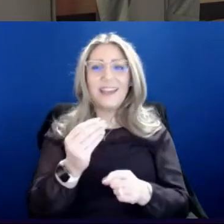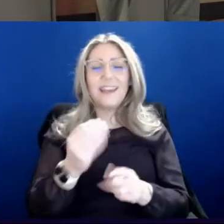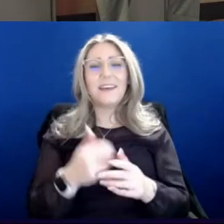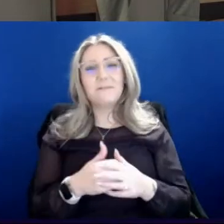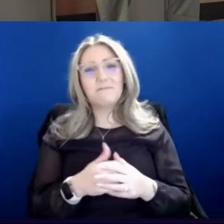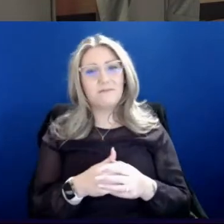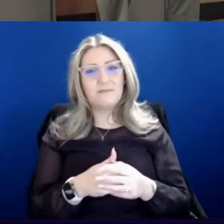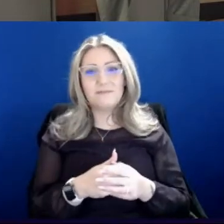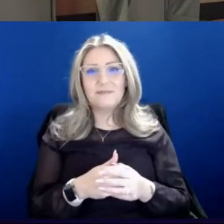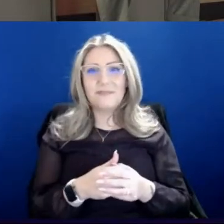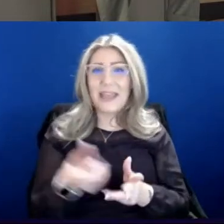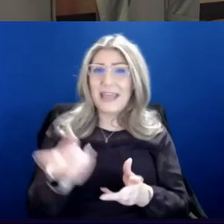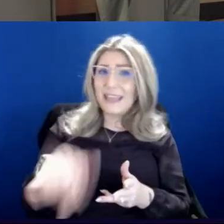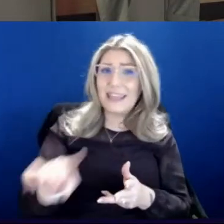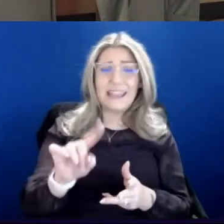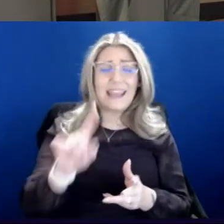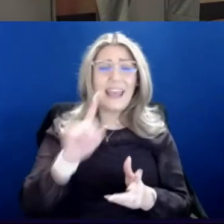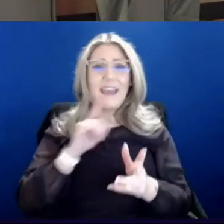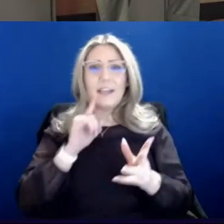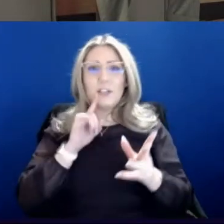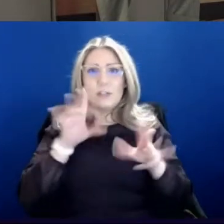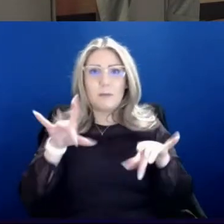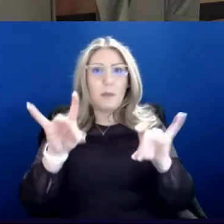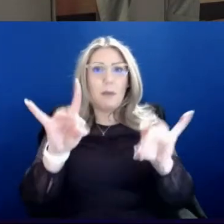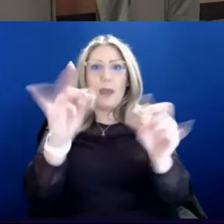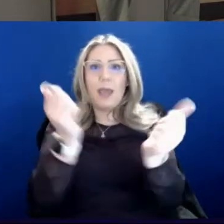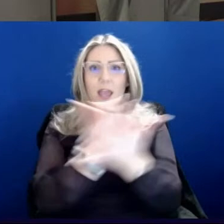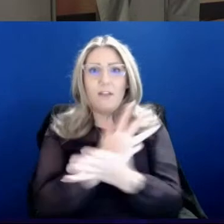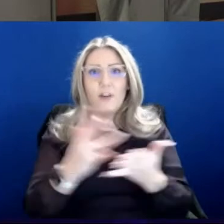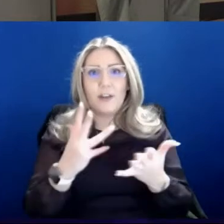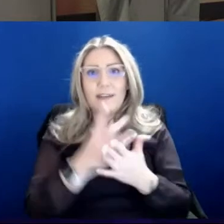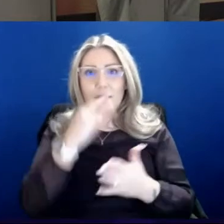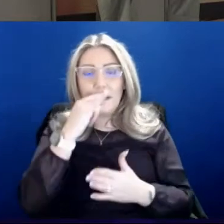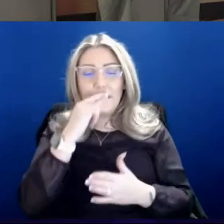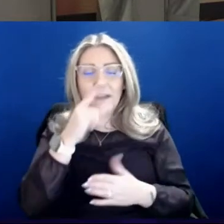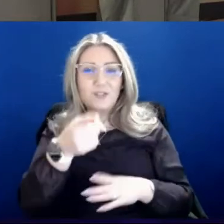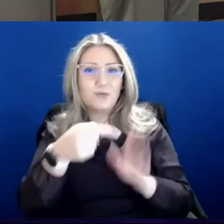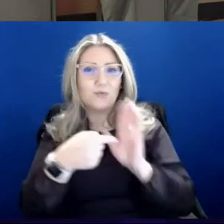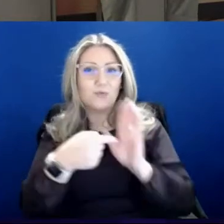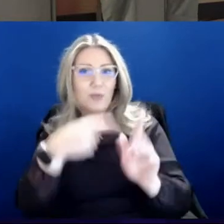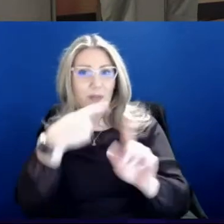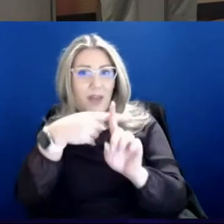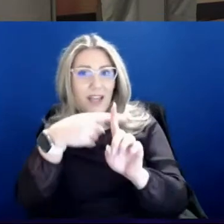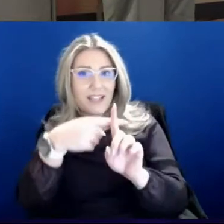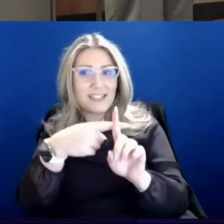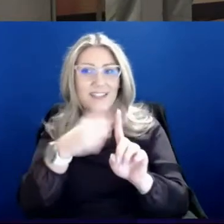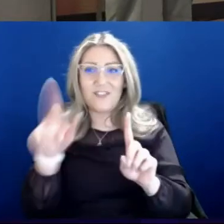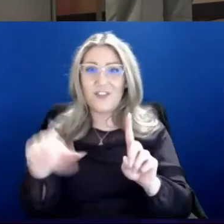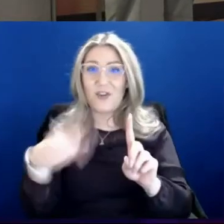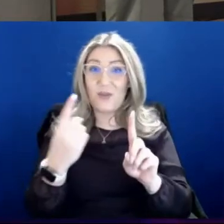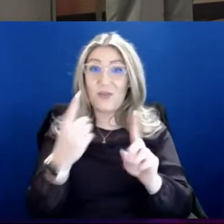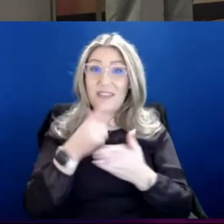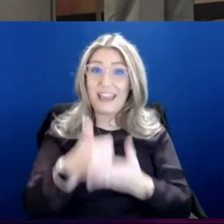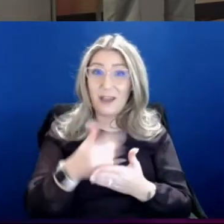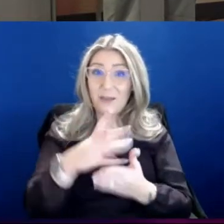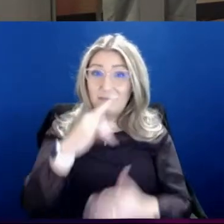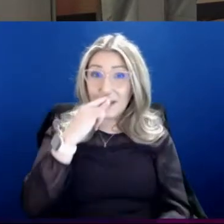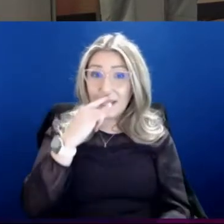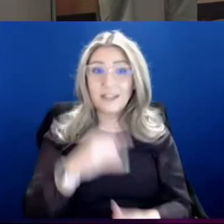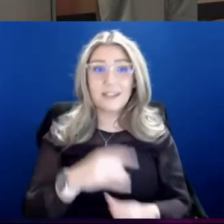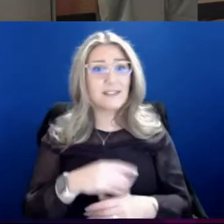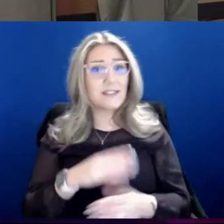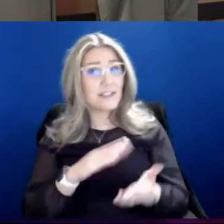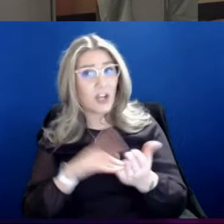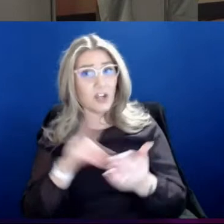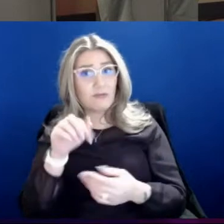they absorb us. They're like sponges, right? So you exuding that positivity can only help them. Dr. Porter, Corey has